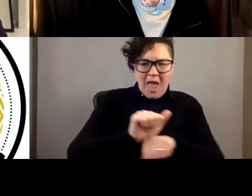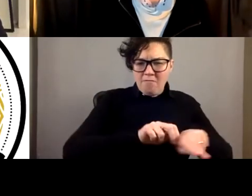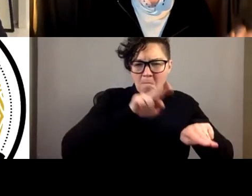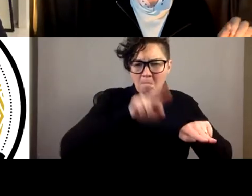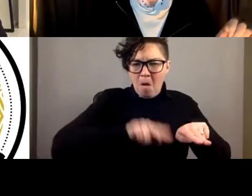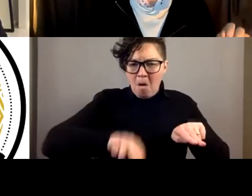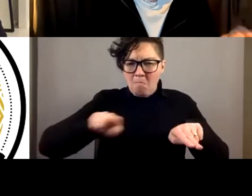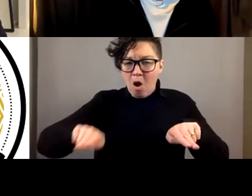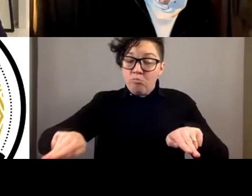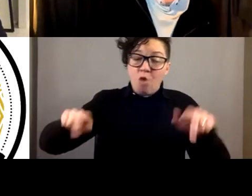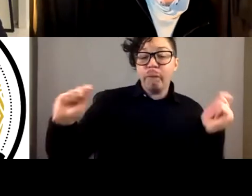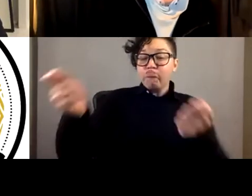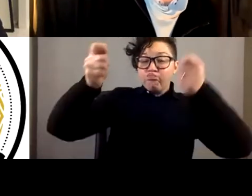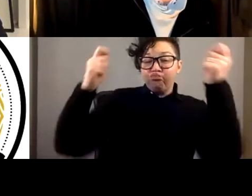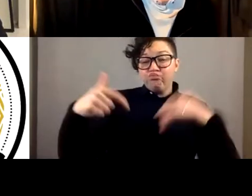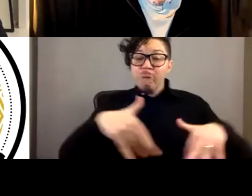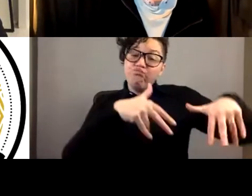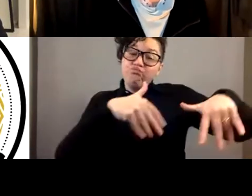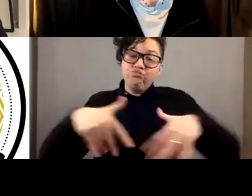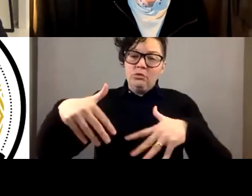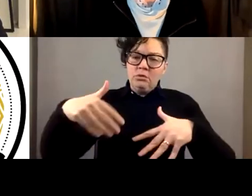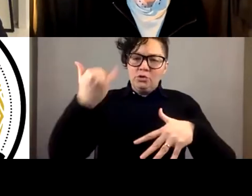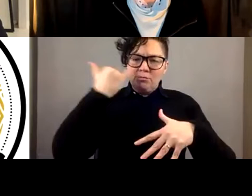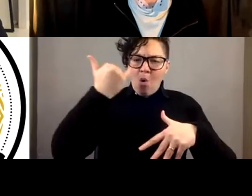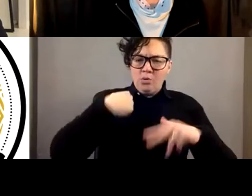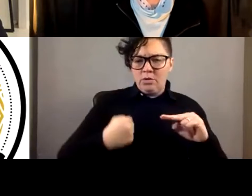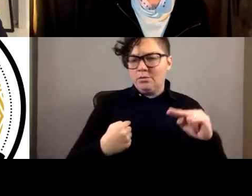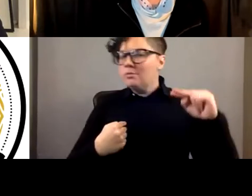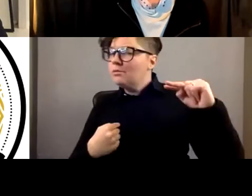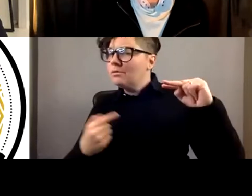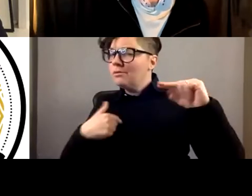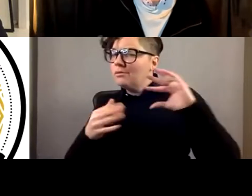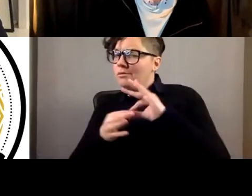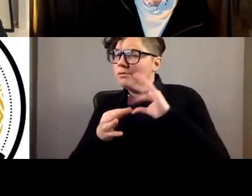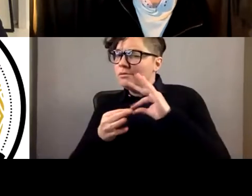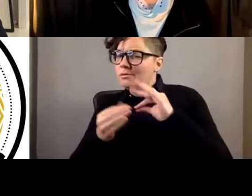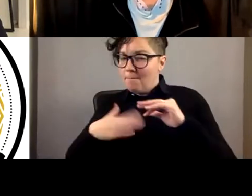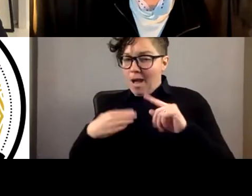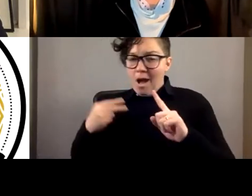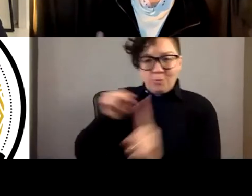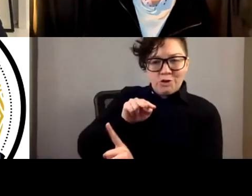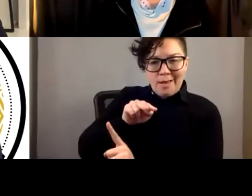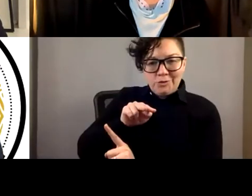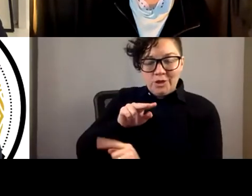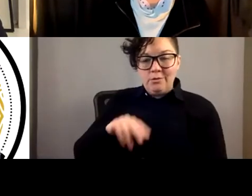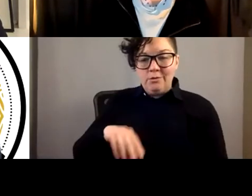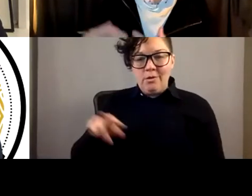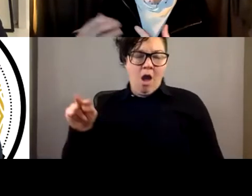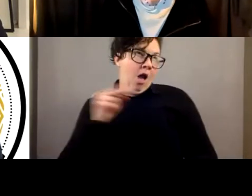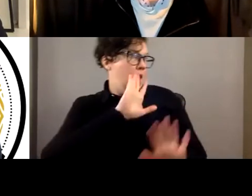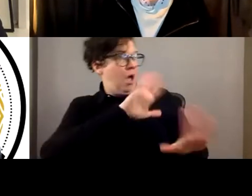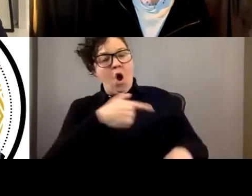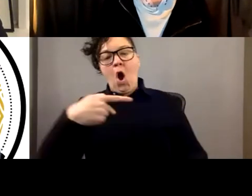happen if I sort of leaned over and started telling him about my very different perception. And I could imagine him calling me politically correct